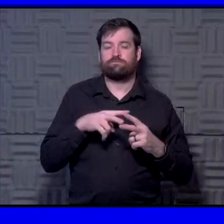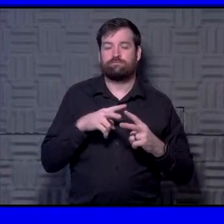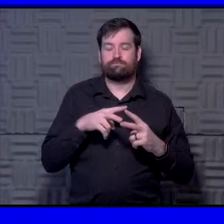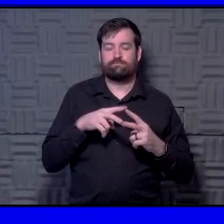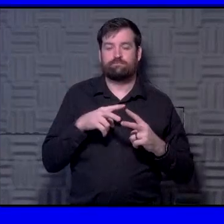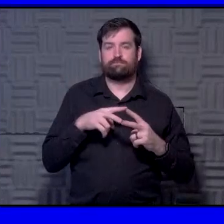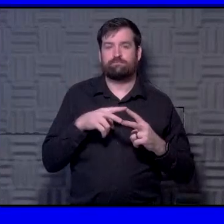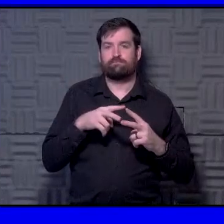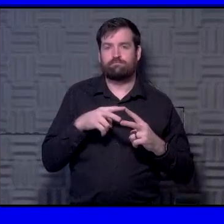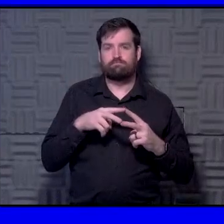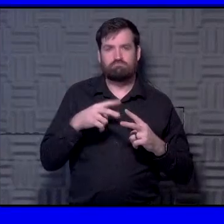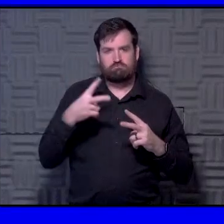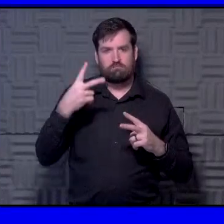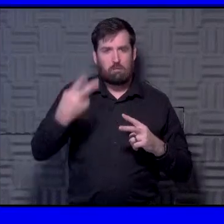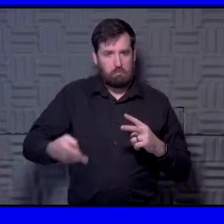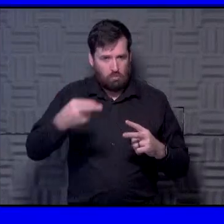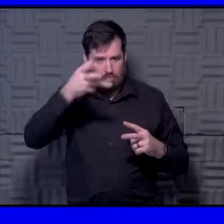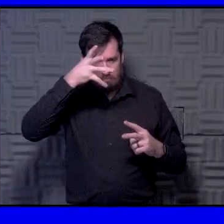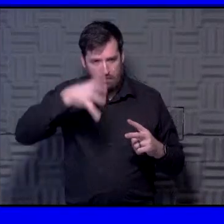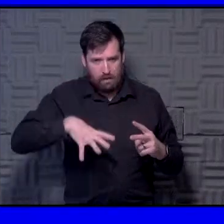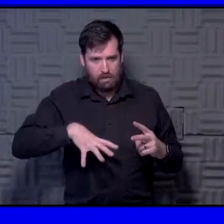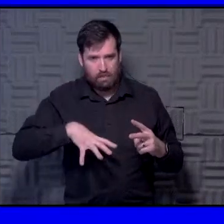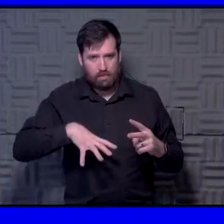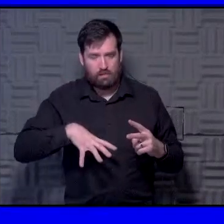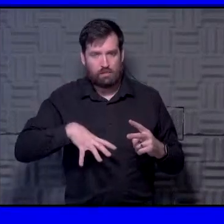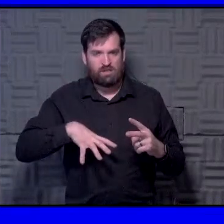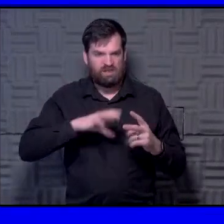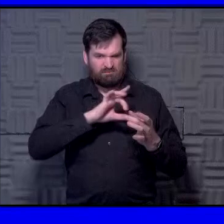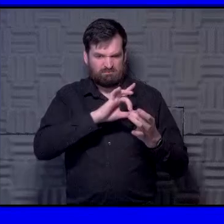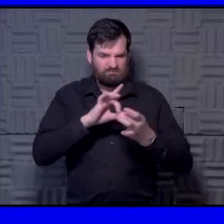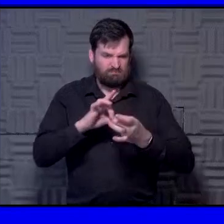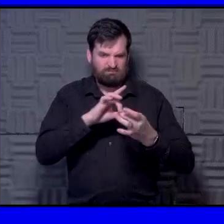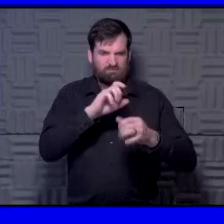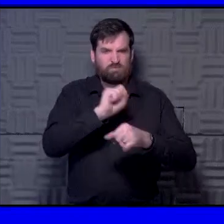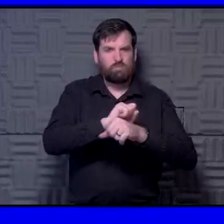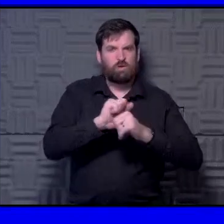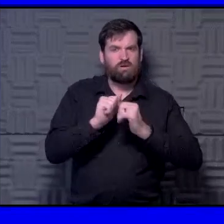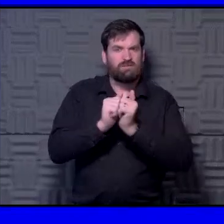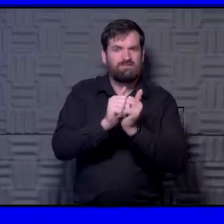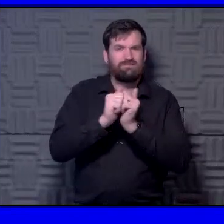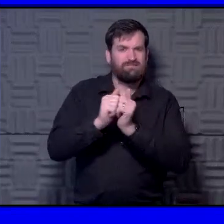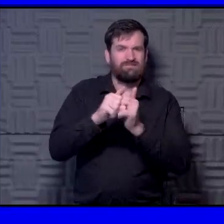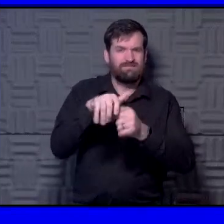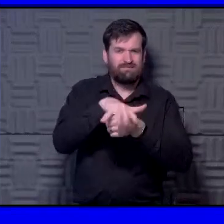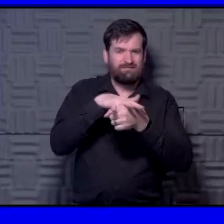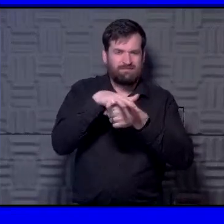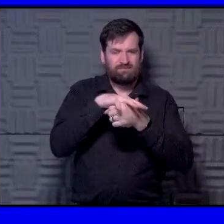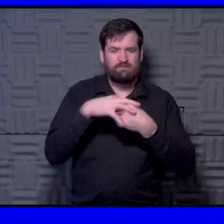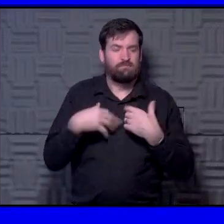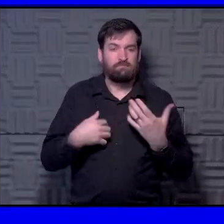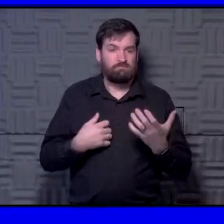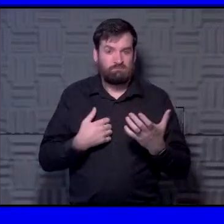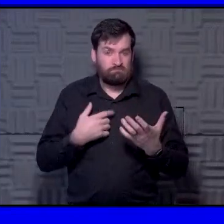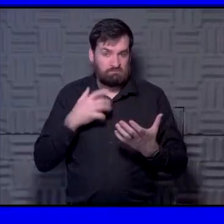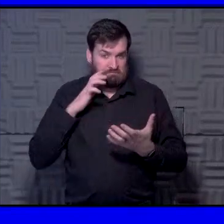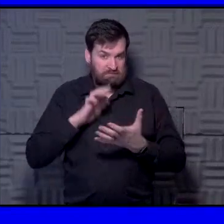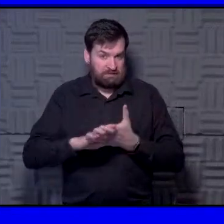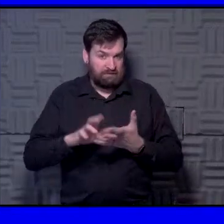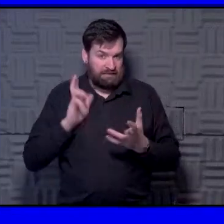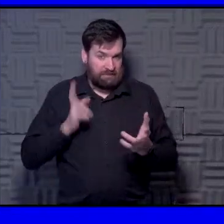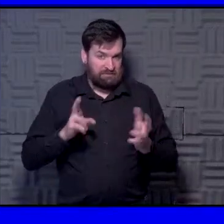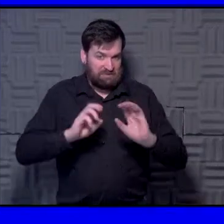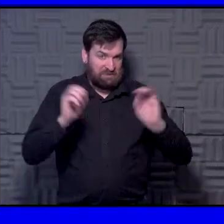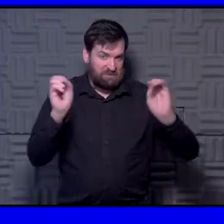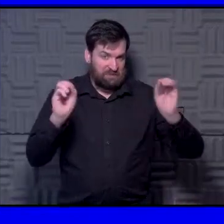they're males, and they are associated with each other because I think they work in the same area and they work in the same place. And I don't believe there is a history of travel. I